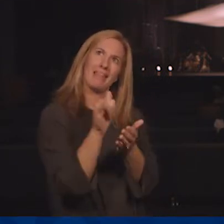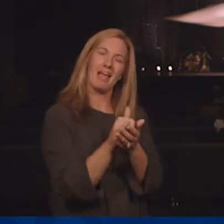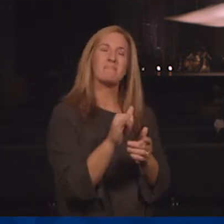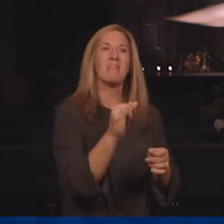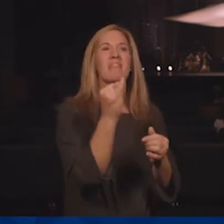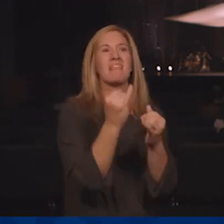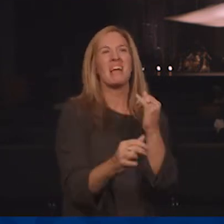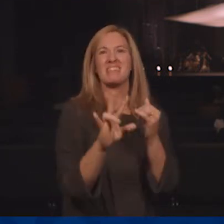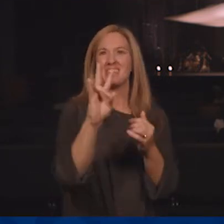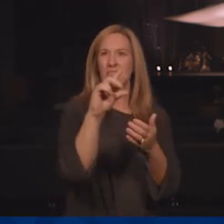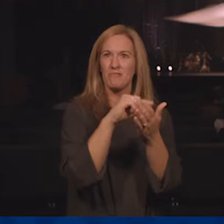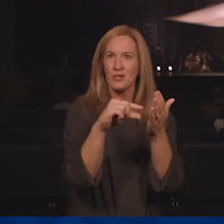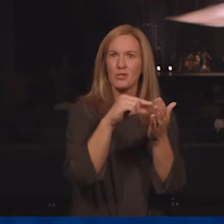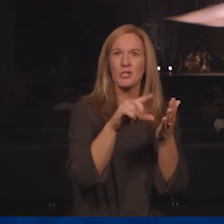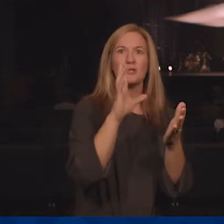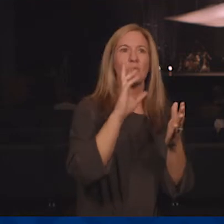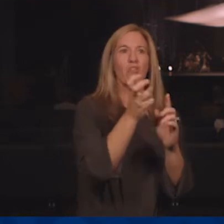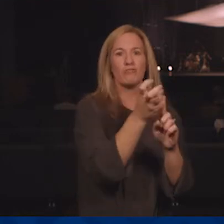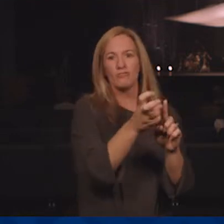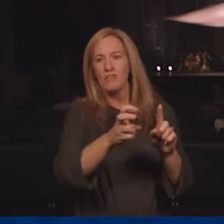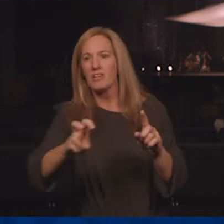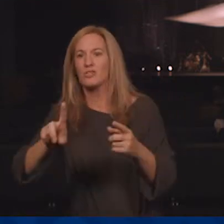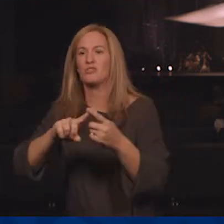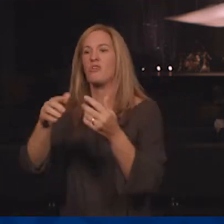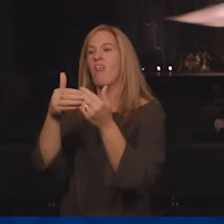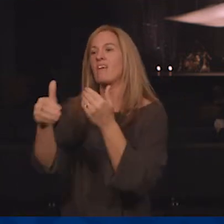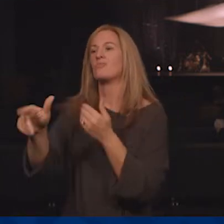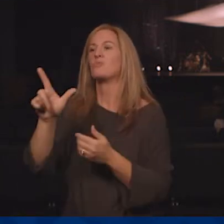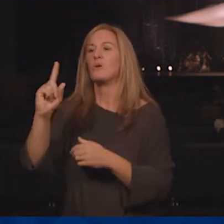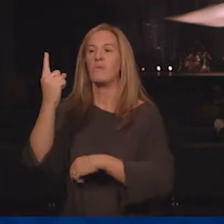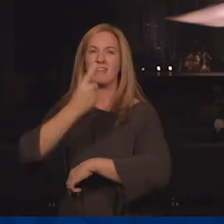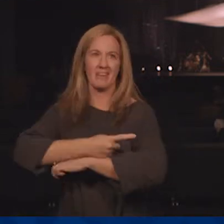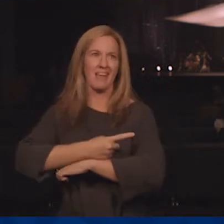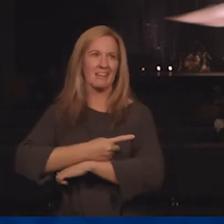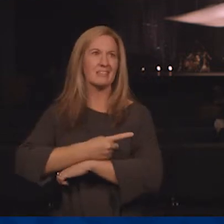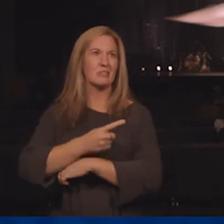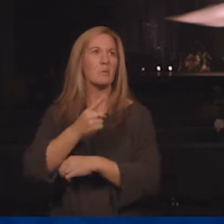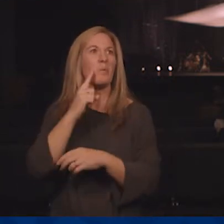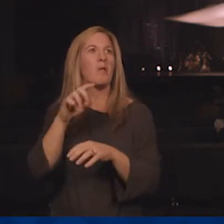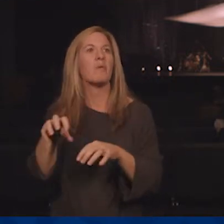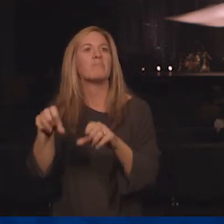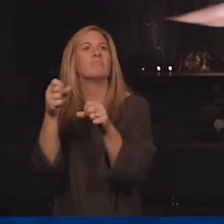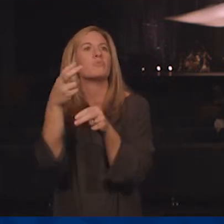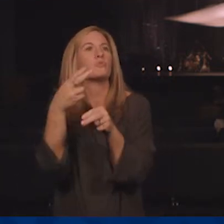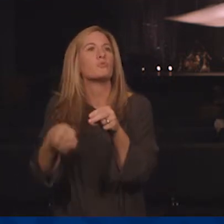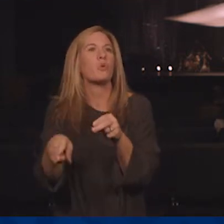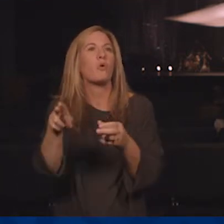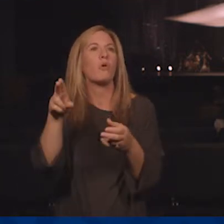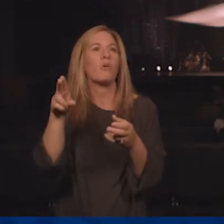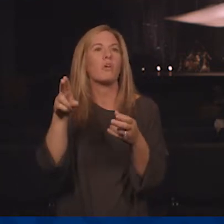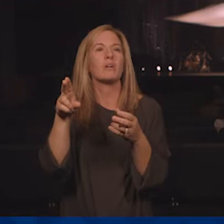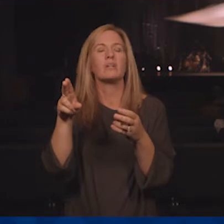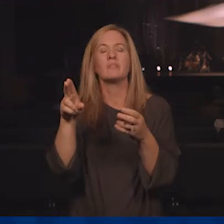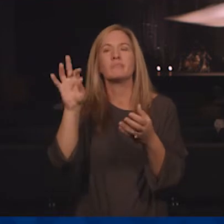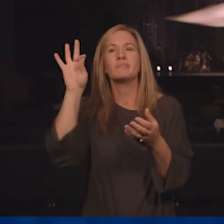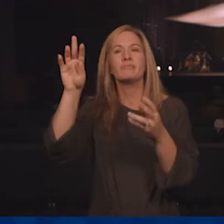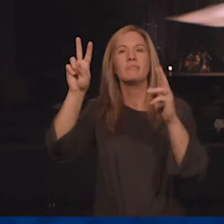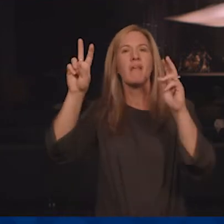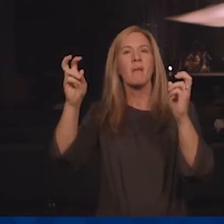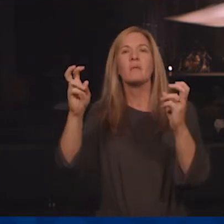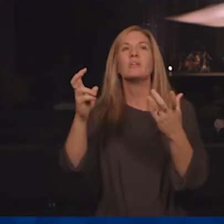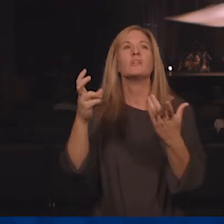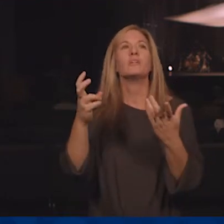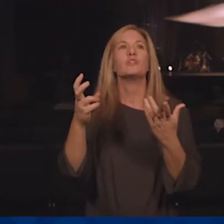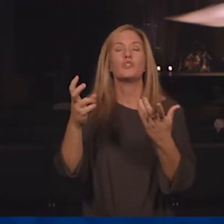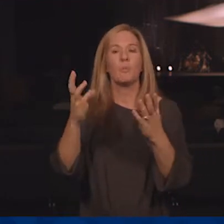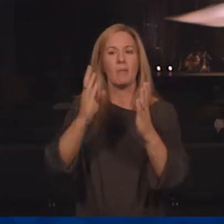seven verses into these next 21 days. We're going to be doing a short series. We're going to take 21 days to set the